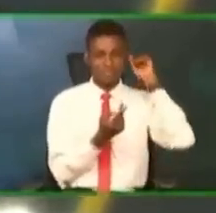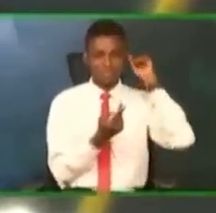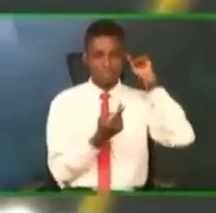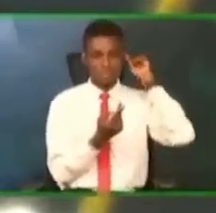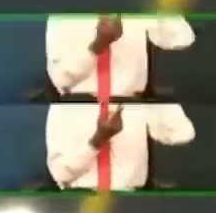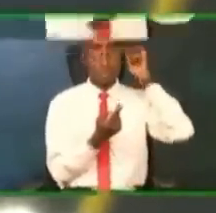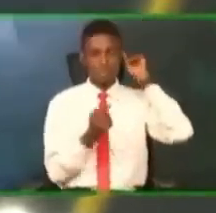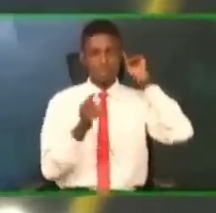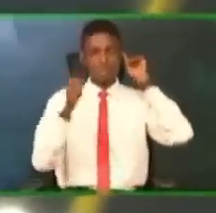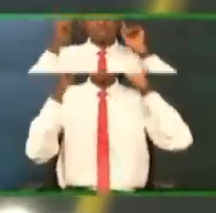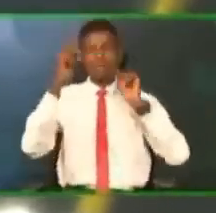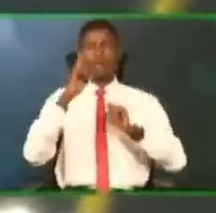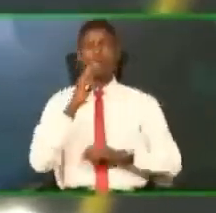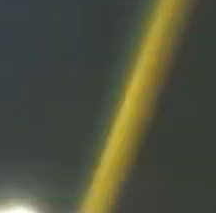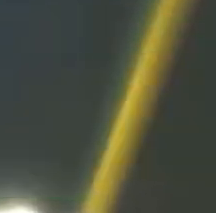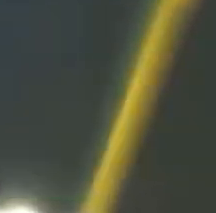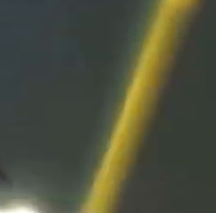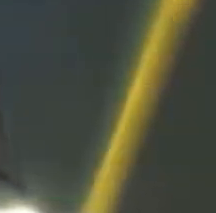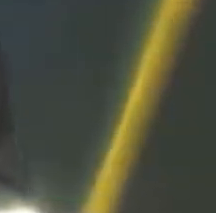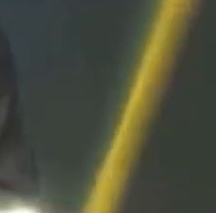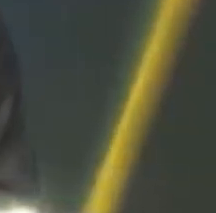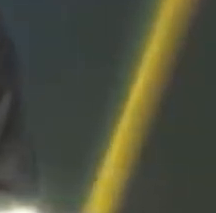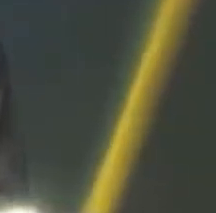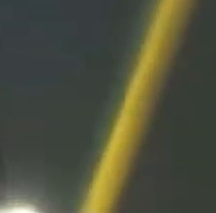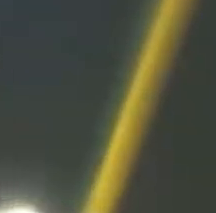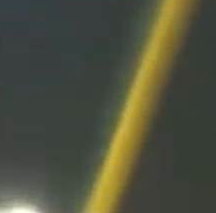You are the one that we